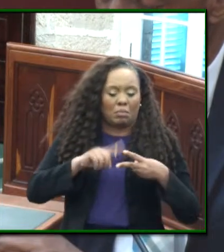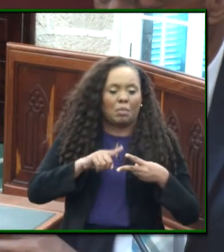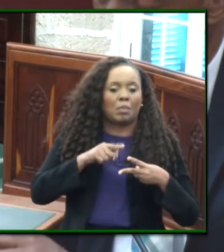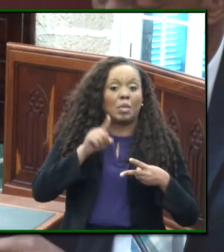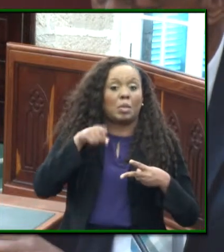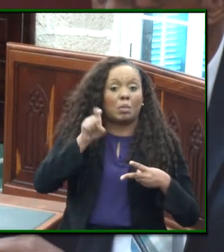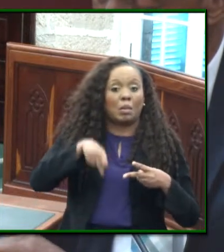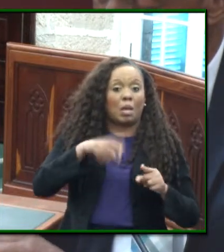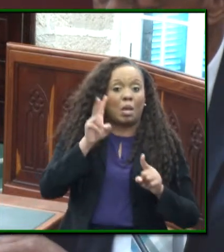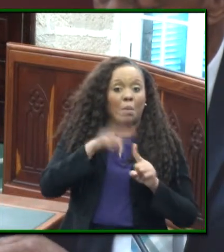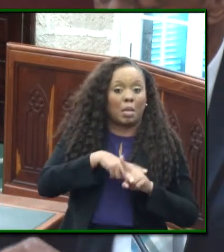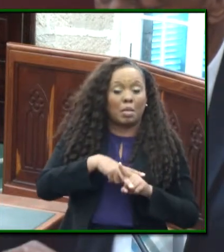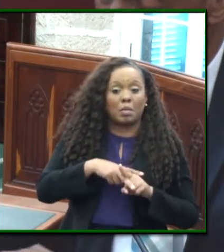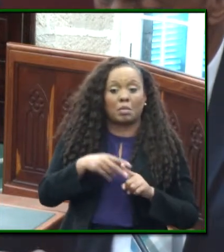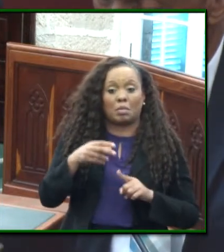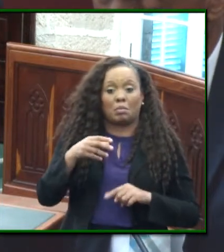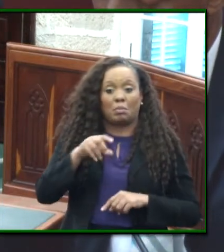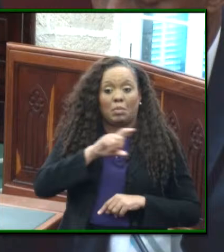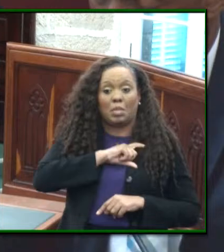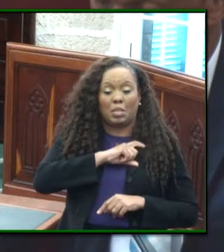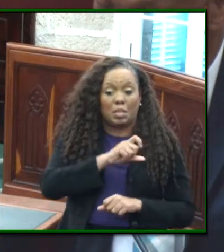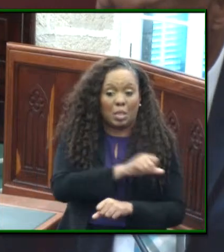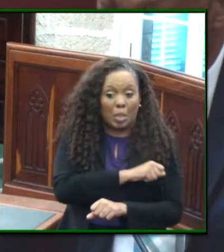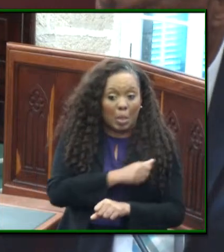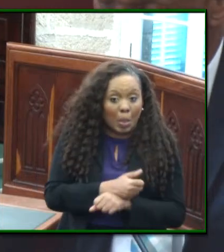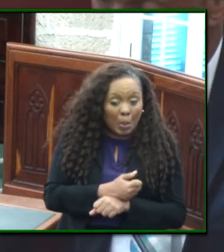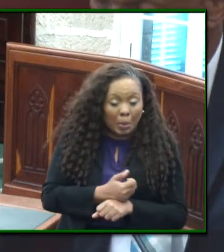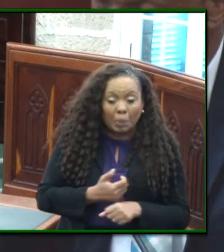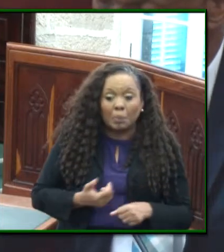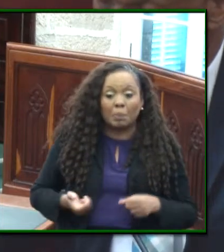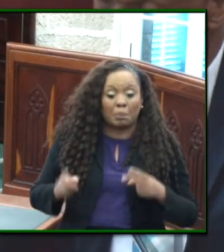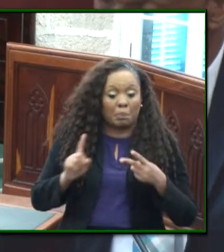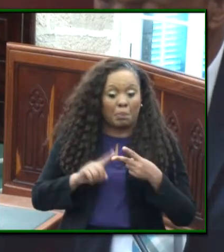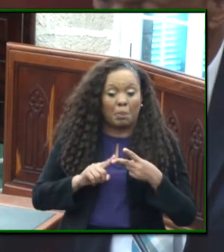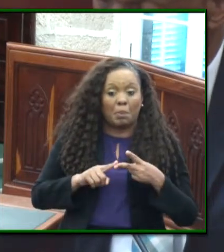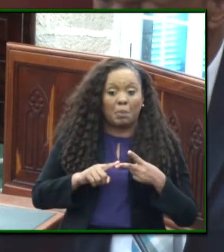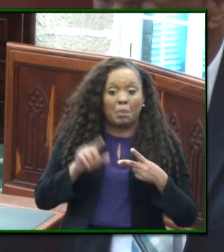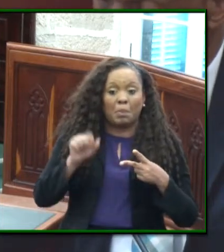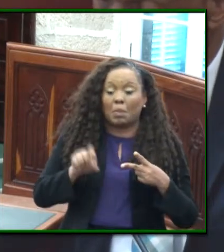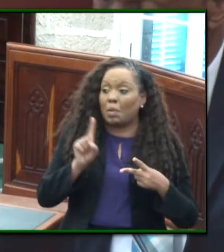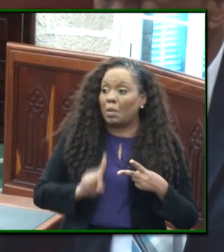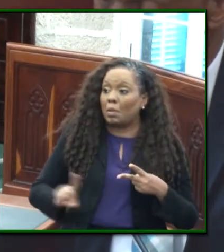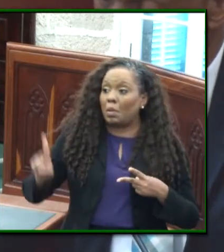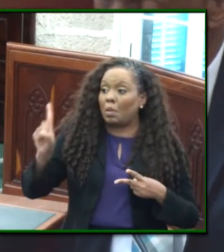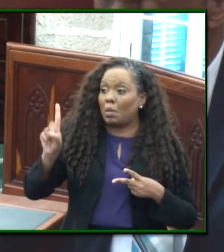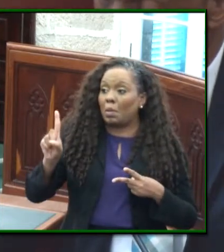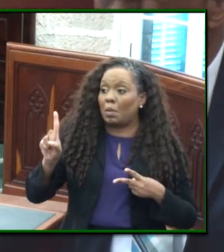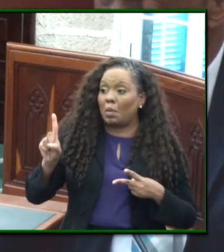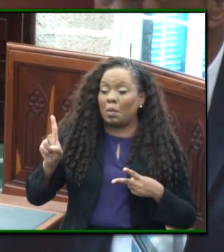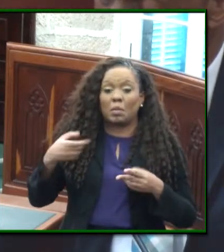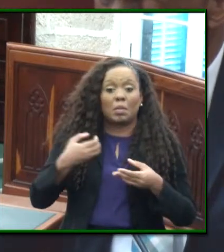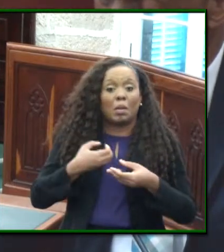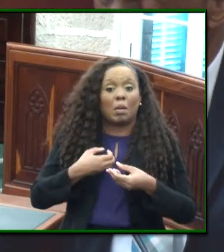under the legislation, or you can also go to the Office of Professional Responsibility.